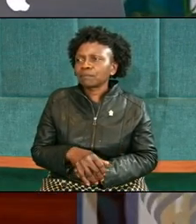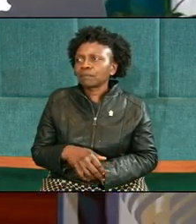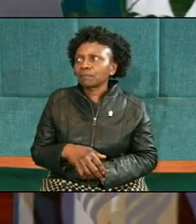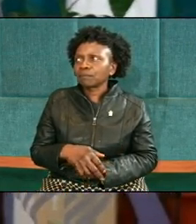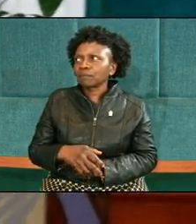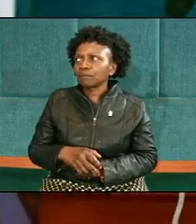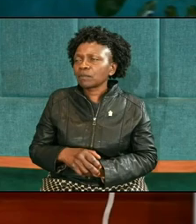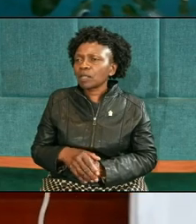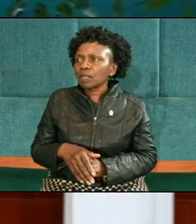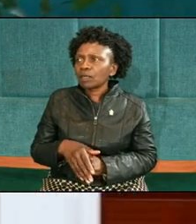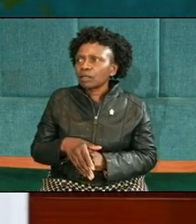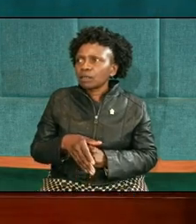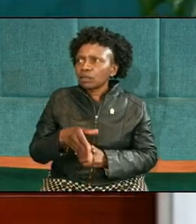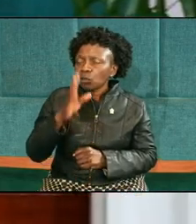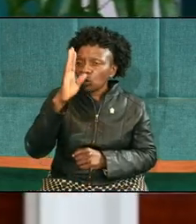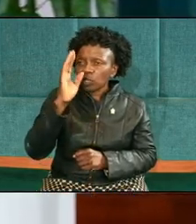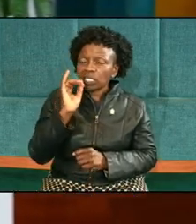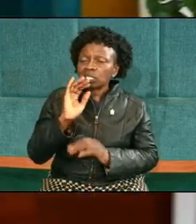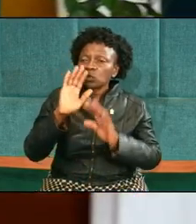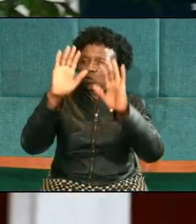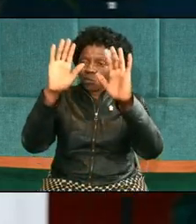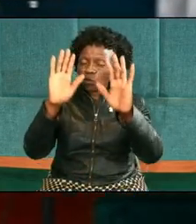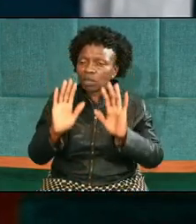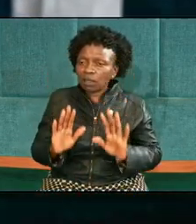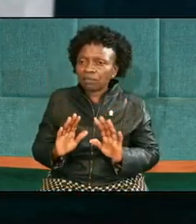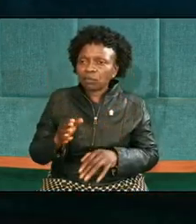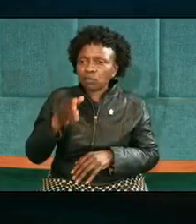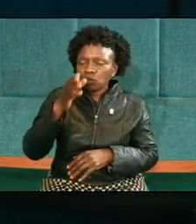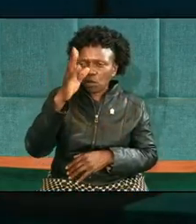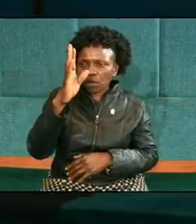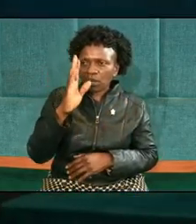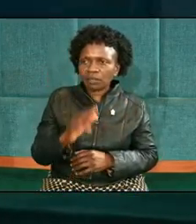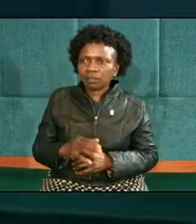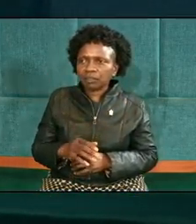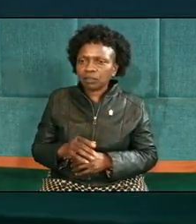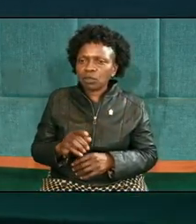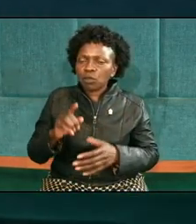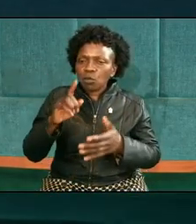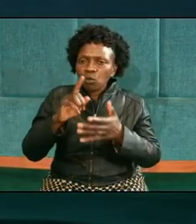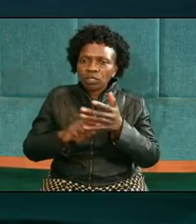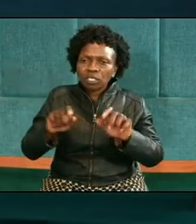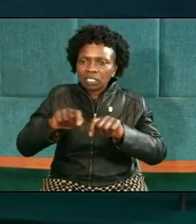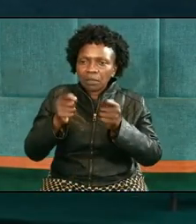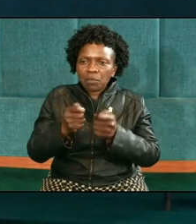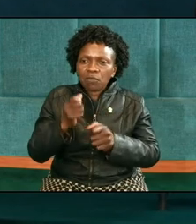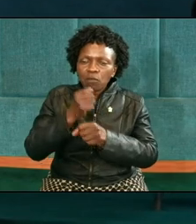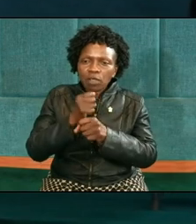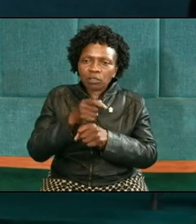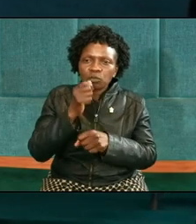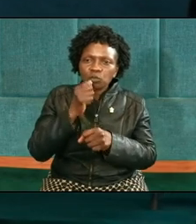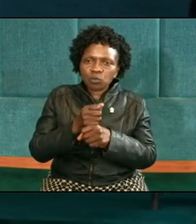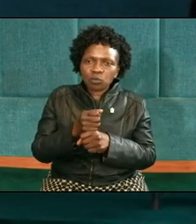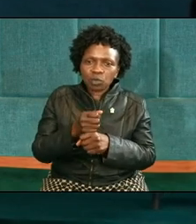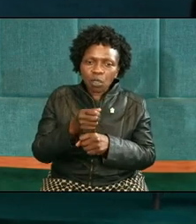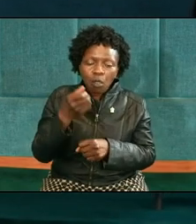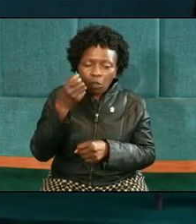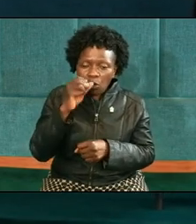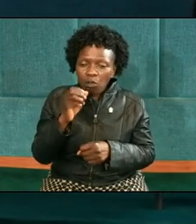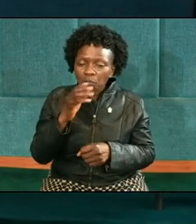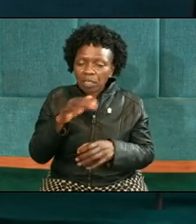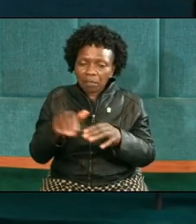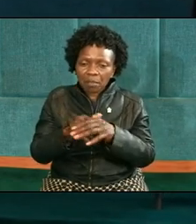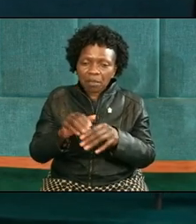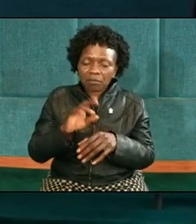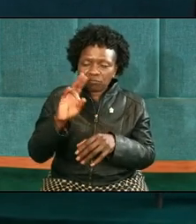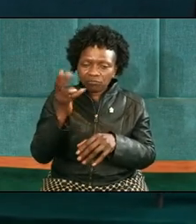Hey. God is an amazing God. What type of work you do? Oh, I'm a member of the Seventh-day Adventist